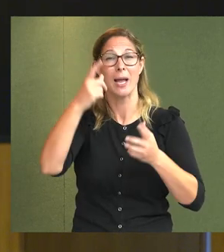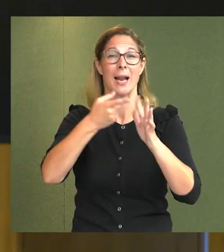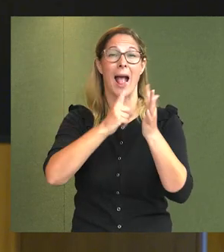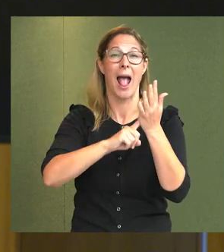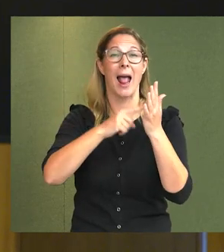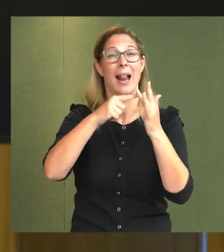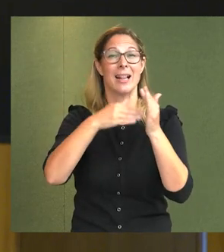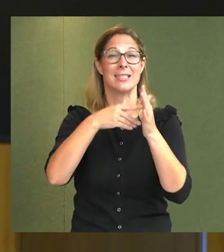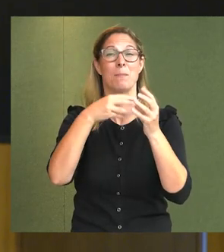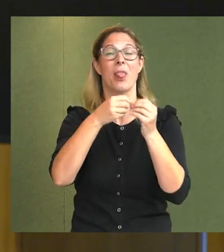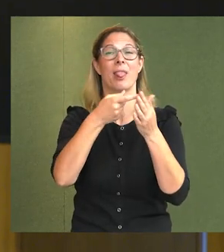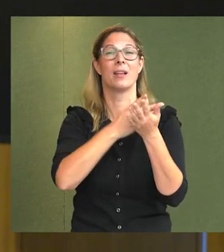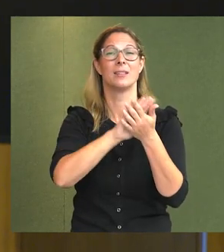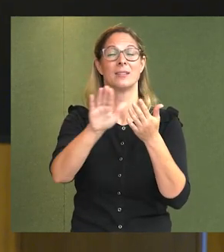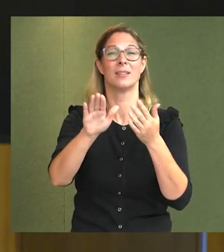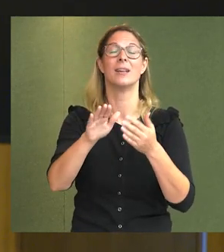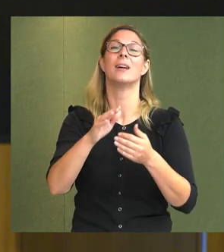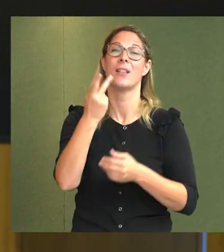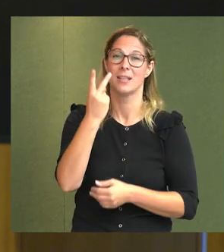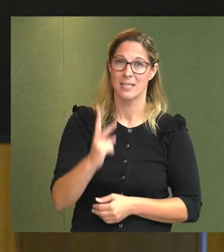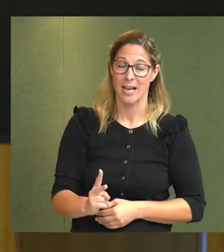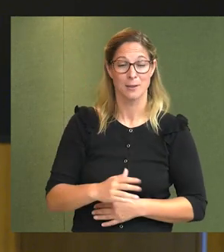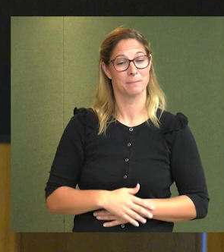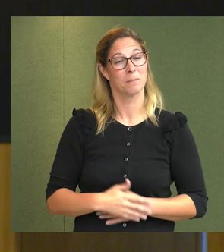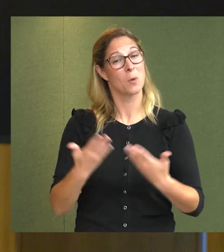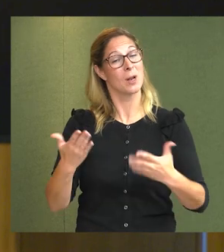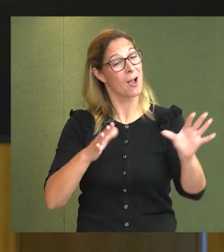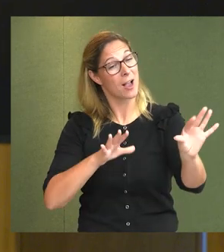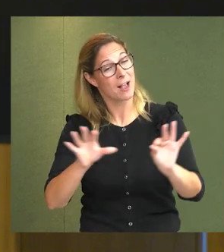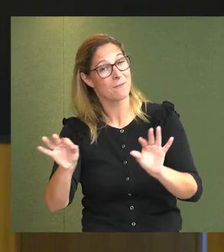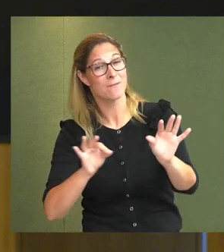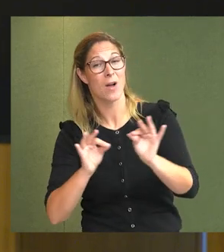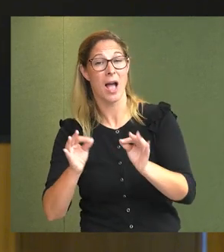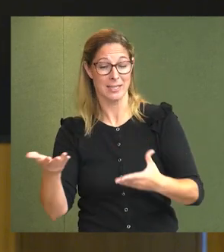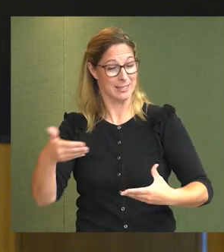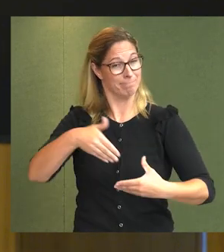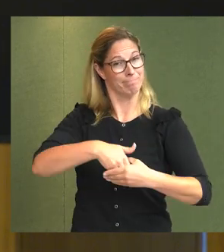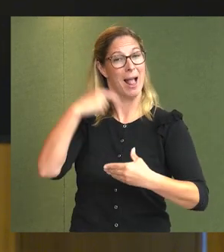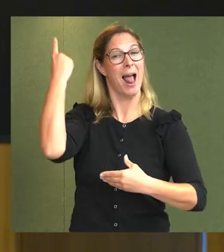are all now invited to join us in London's living room for